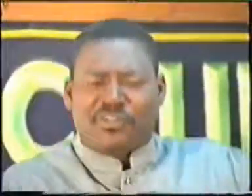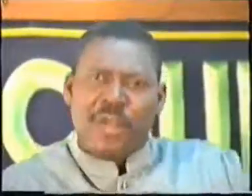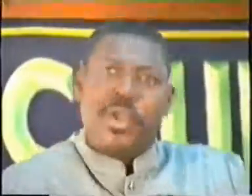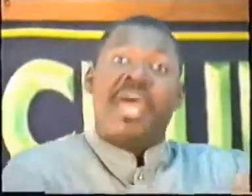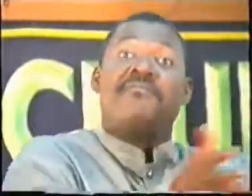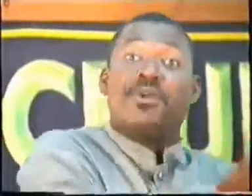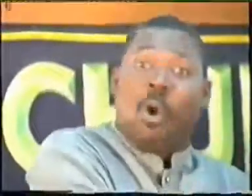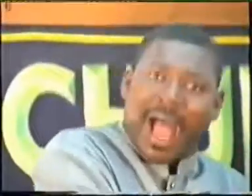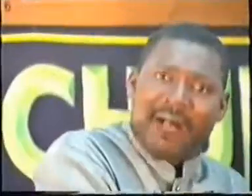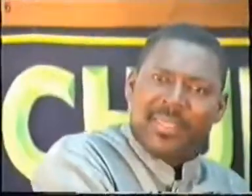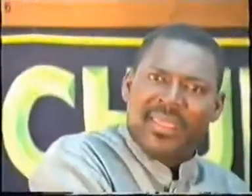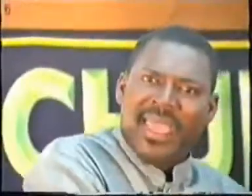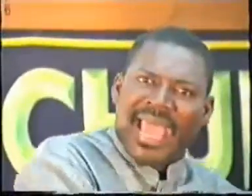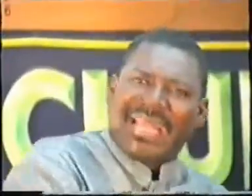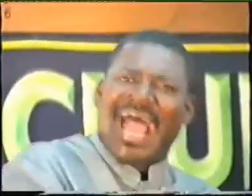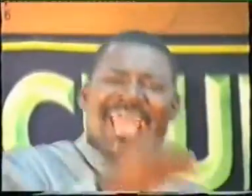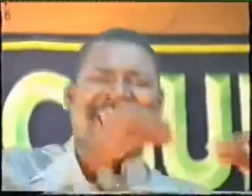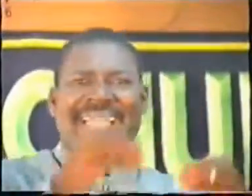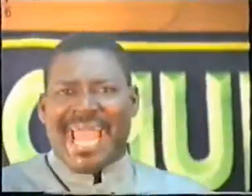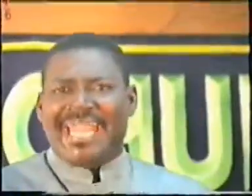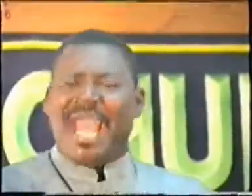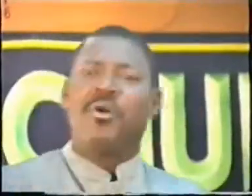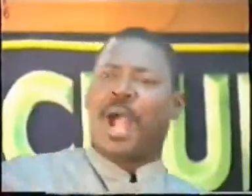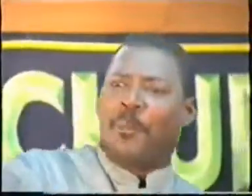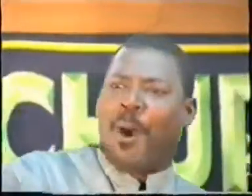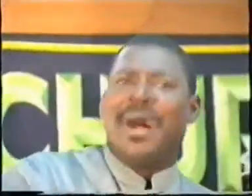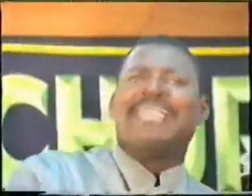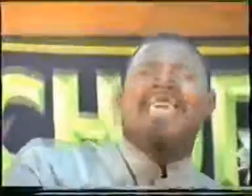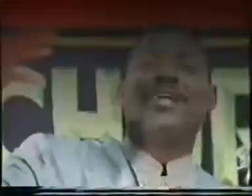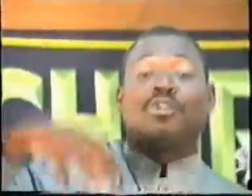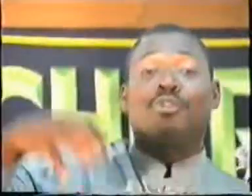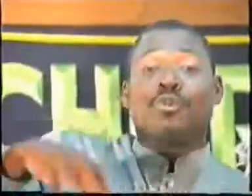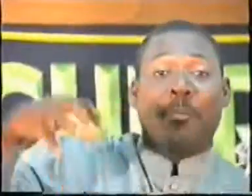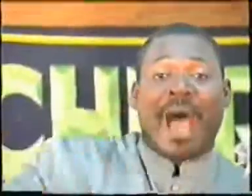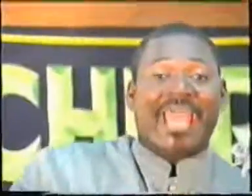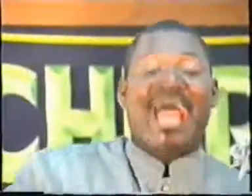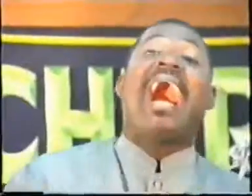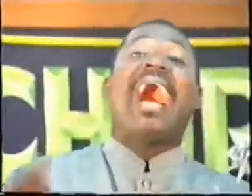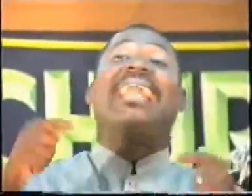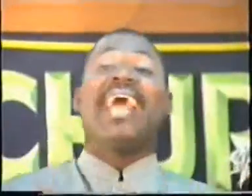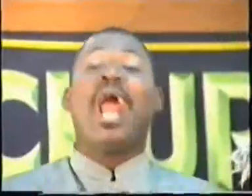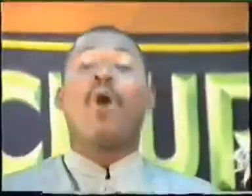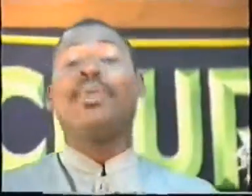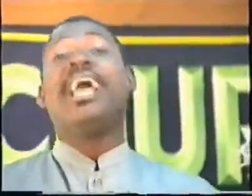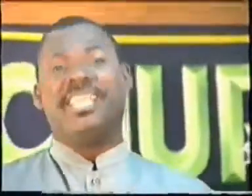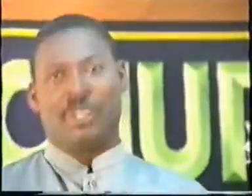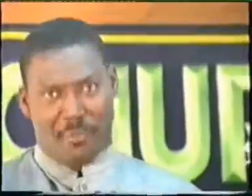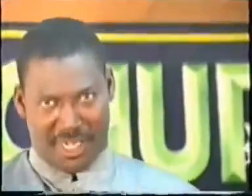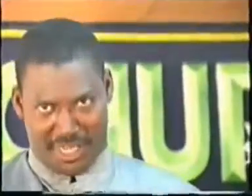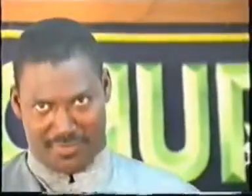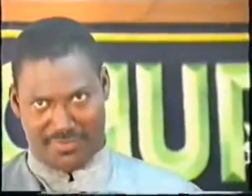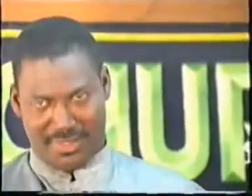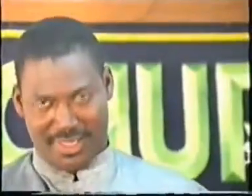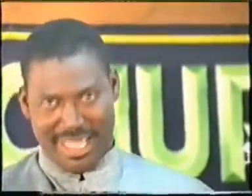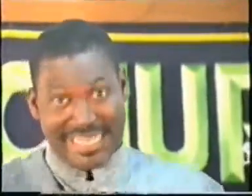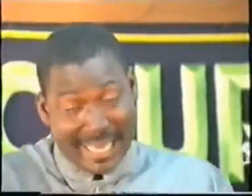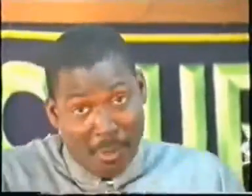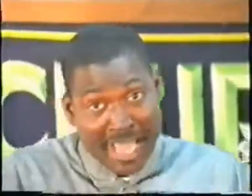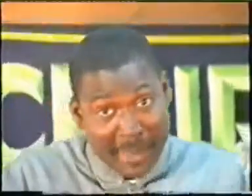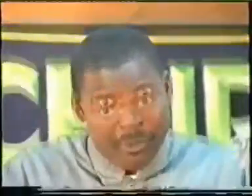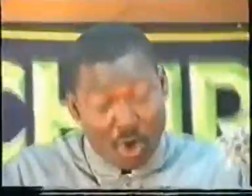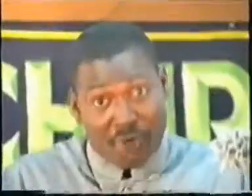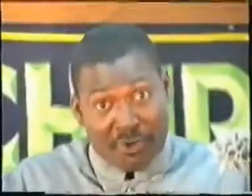Lewi ekwanso asofudie no every wha. Enka eye den eno Yankopon ma Jesus Christ so bae a ene oye yensofo